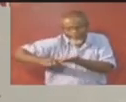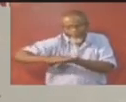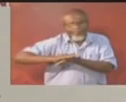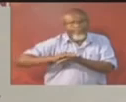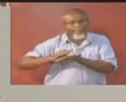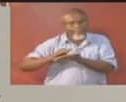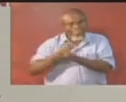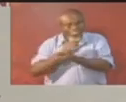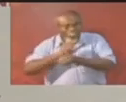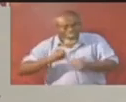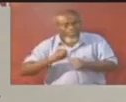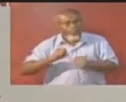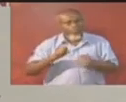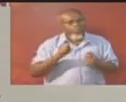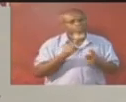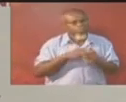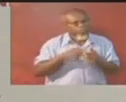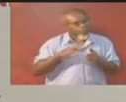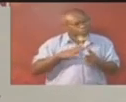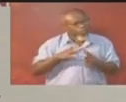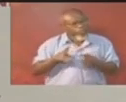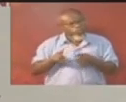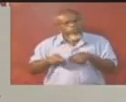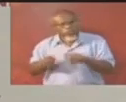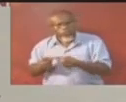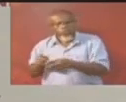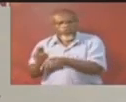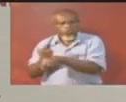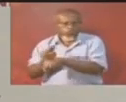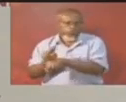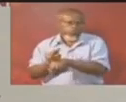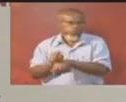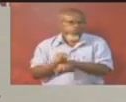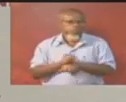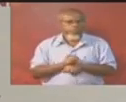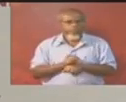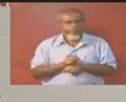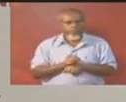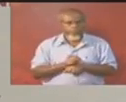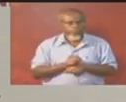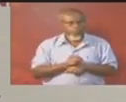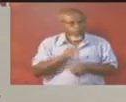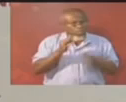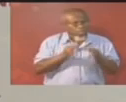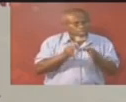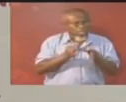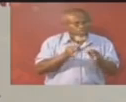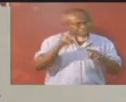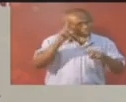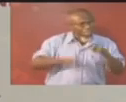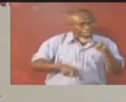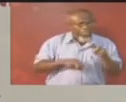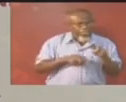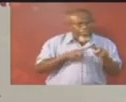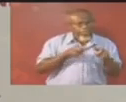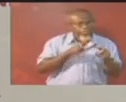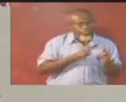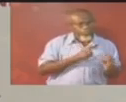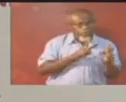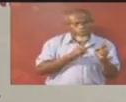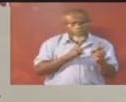surfaces. In the places and in the instances where this is absolutely impossible, relaying that information